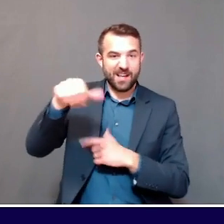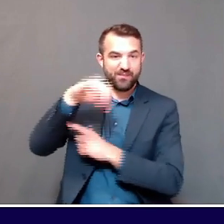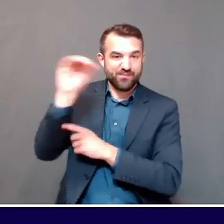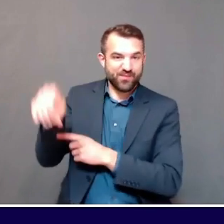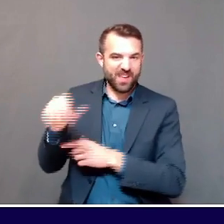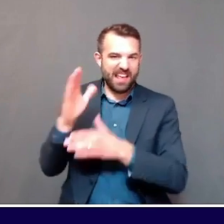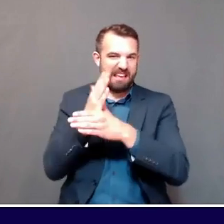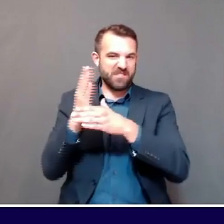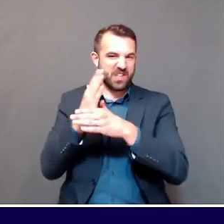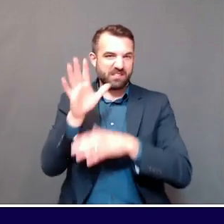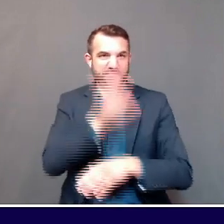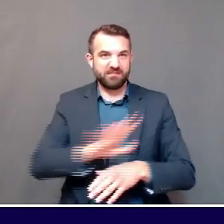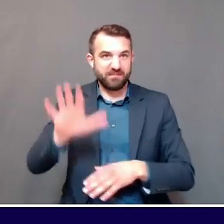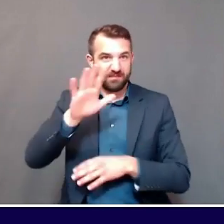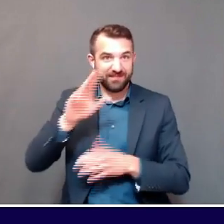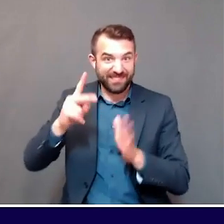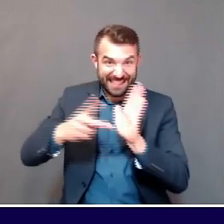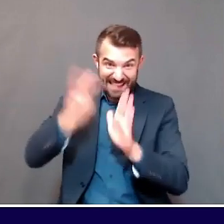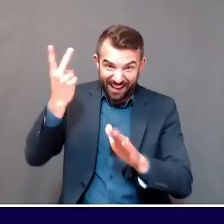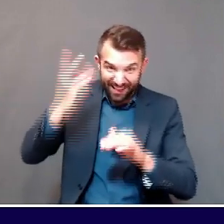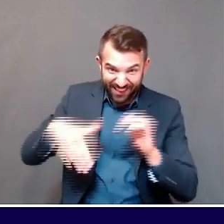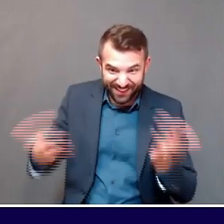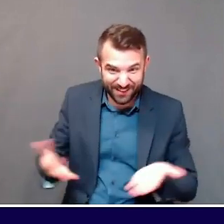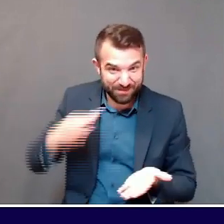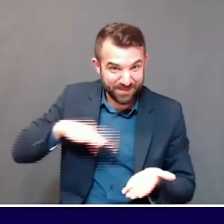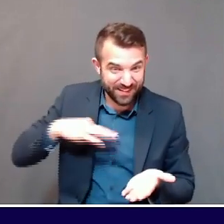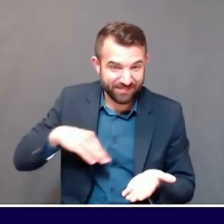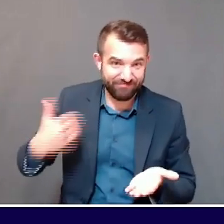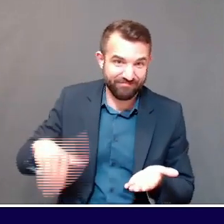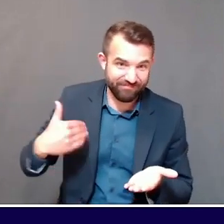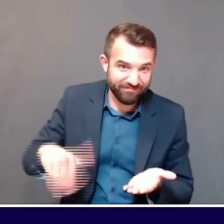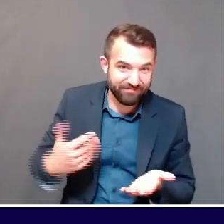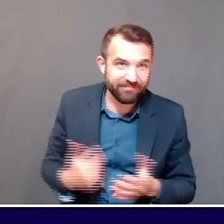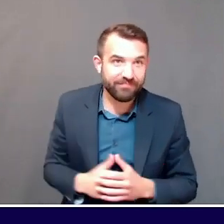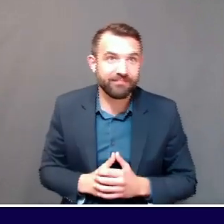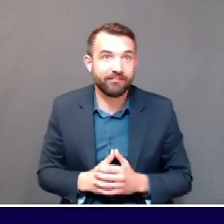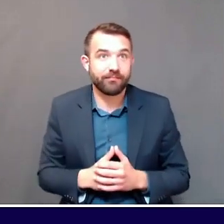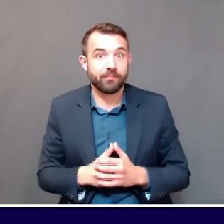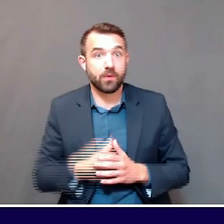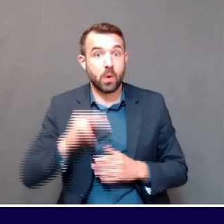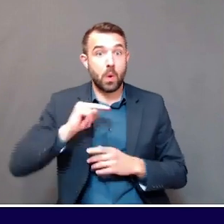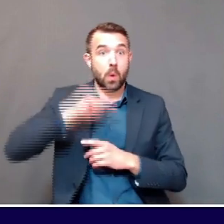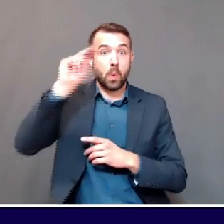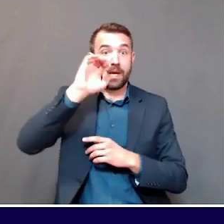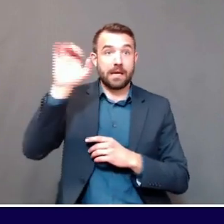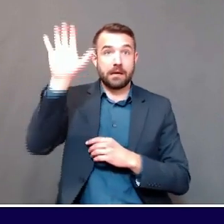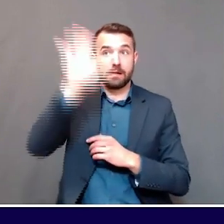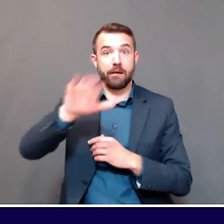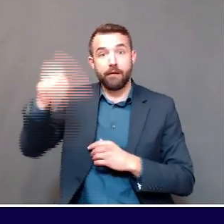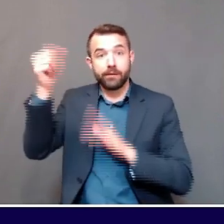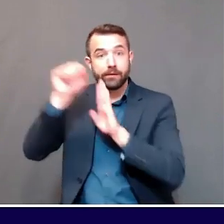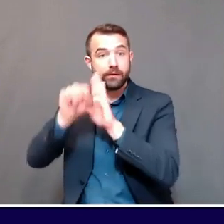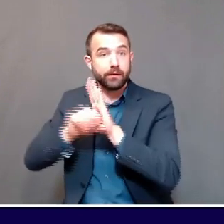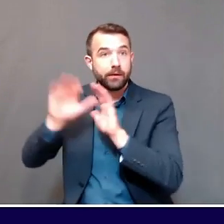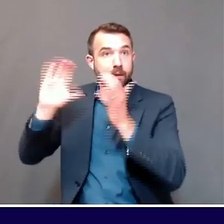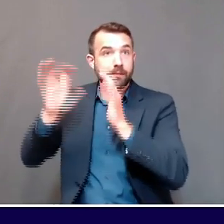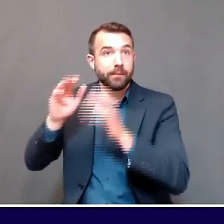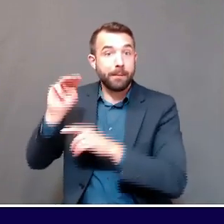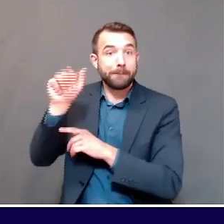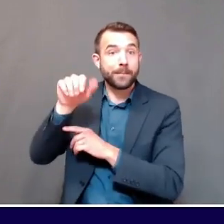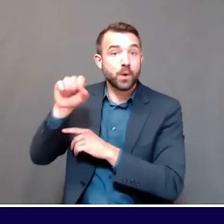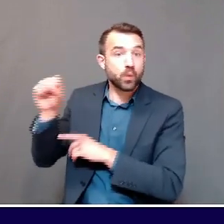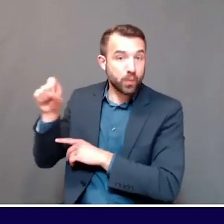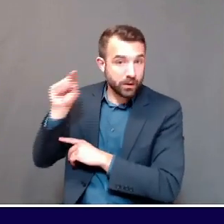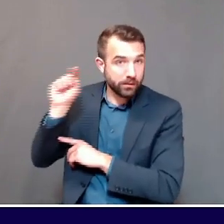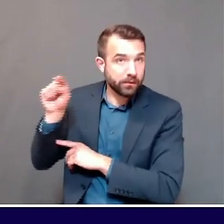seen in Maine. Just taking a look at other states in the Northeast, the positivity rate in Massachusetts